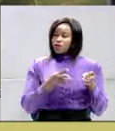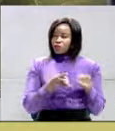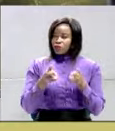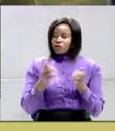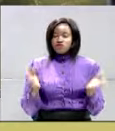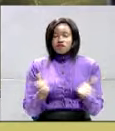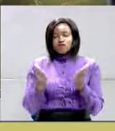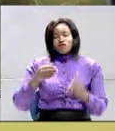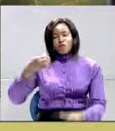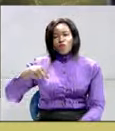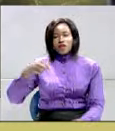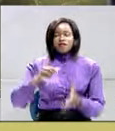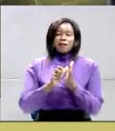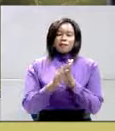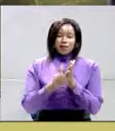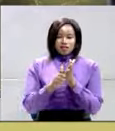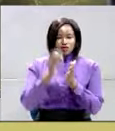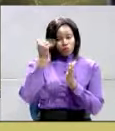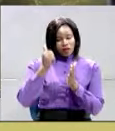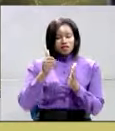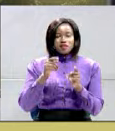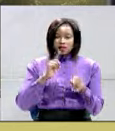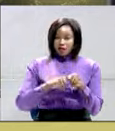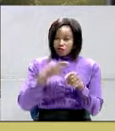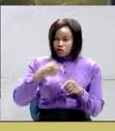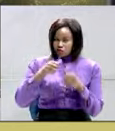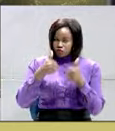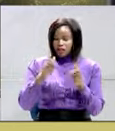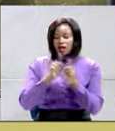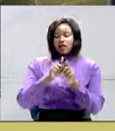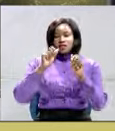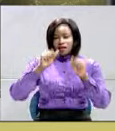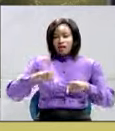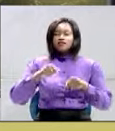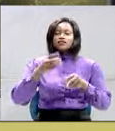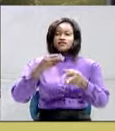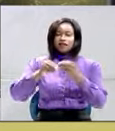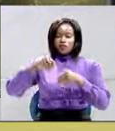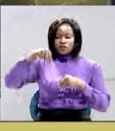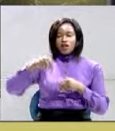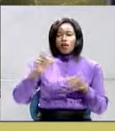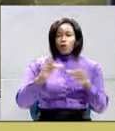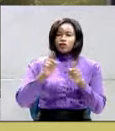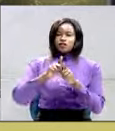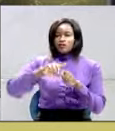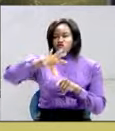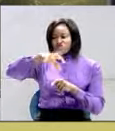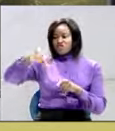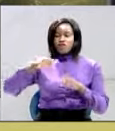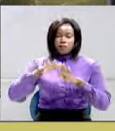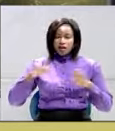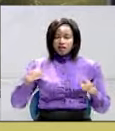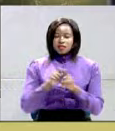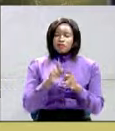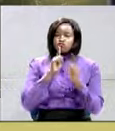maize so as to be able to sell their produce at regional and global markets. Now, the president was addressing representatives